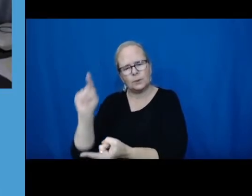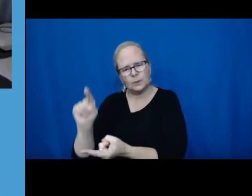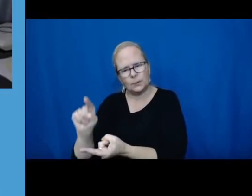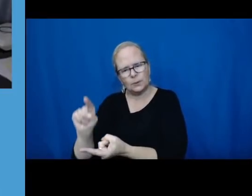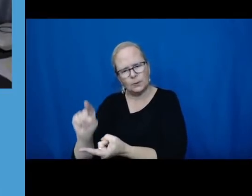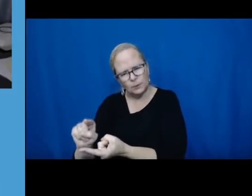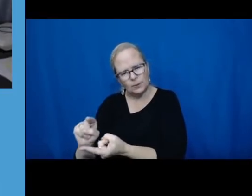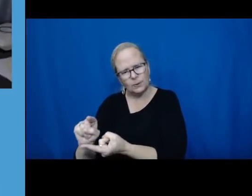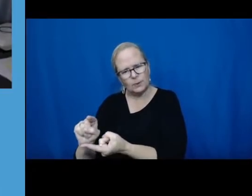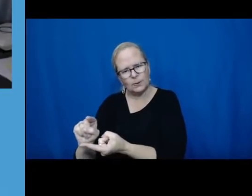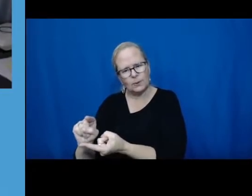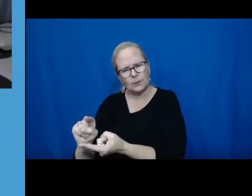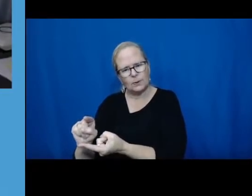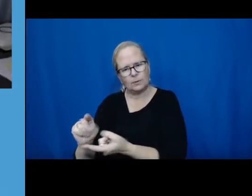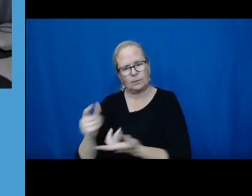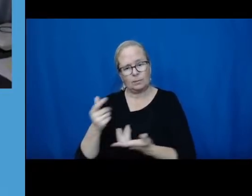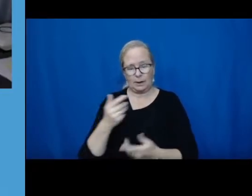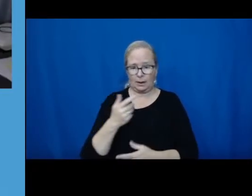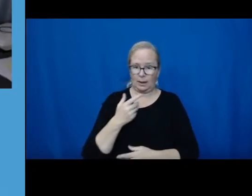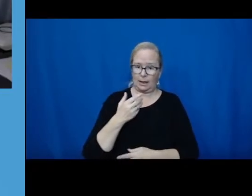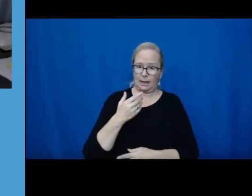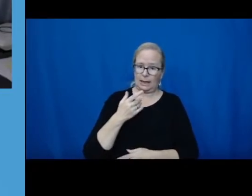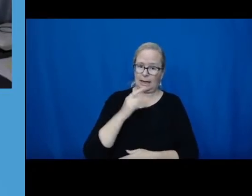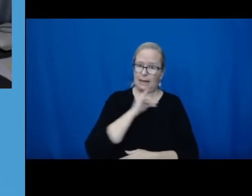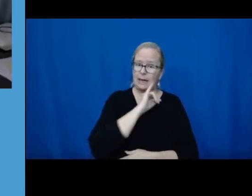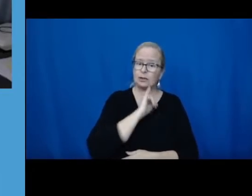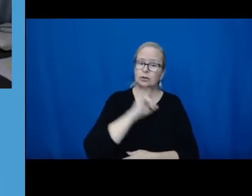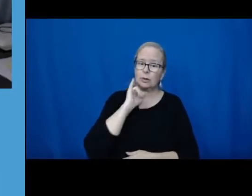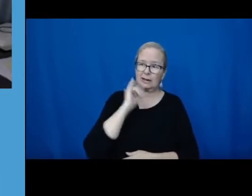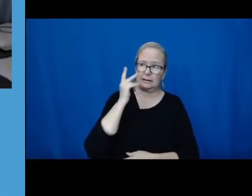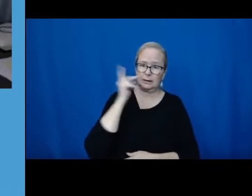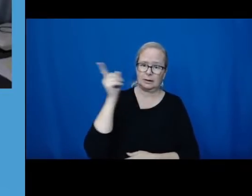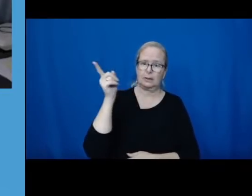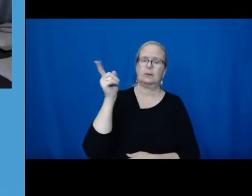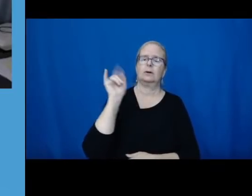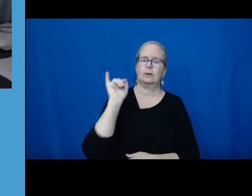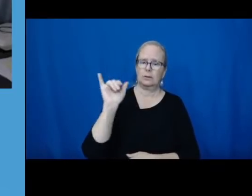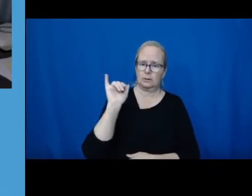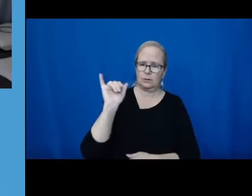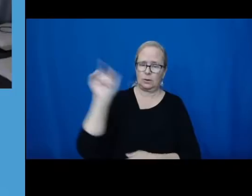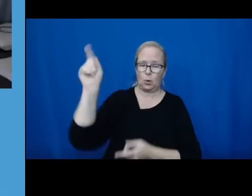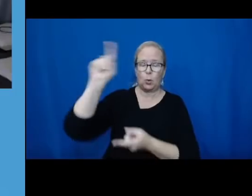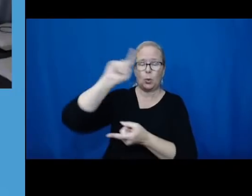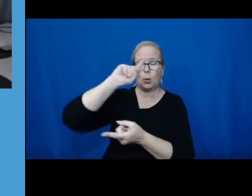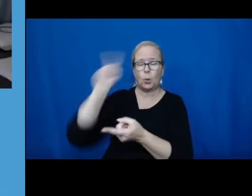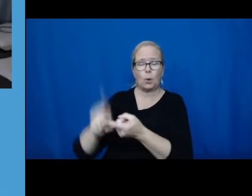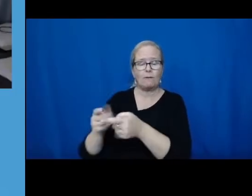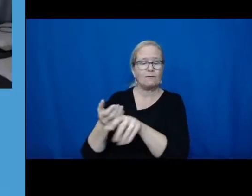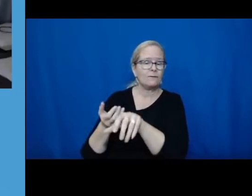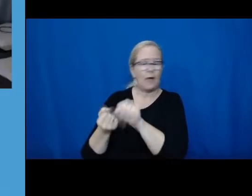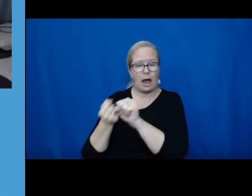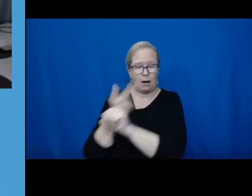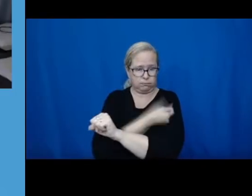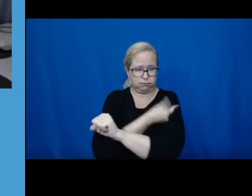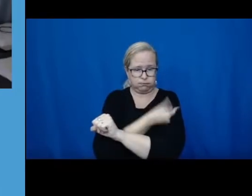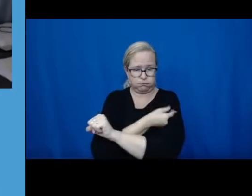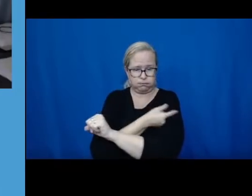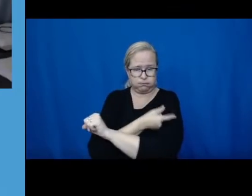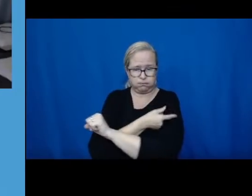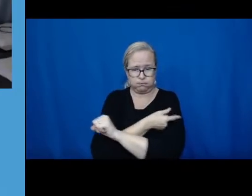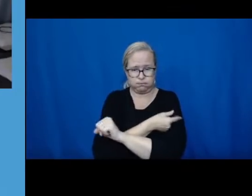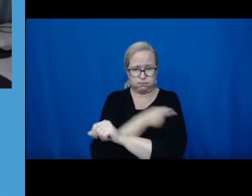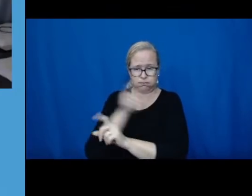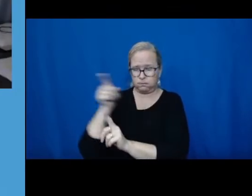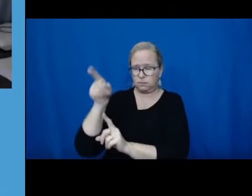But we can play with it. If we have public health measures and make vaccination smart, like add boosters to people